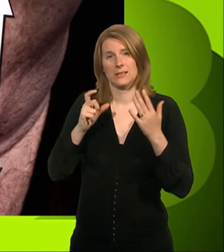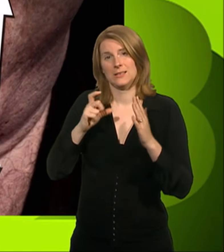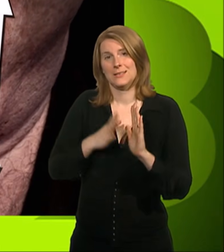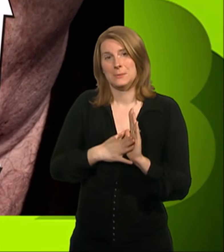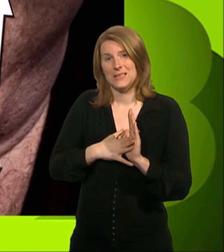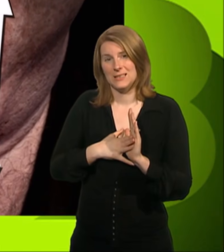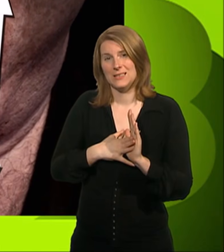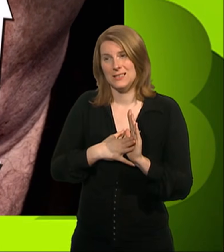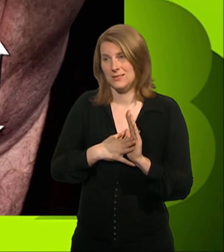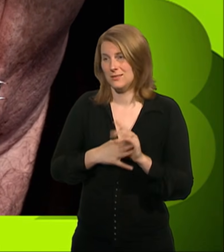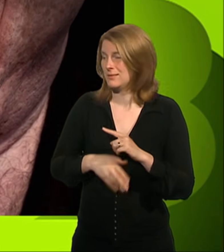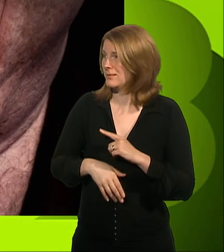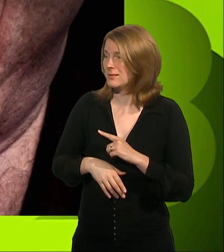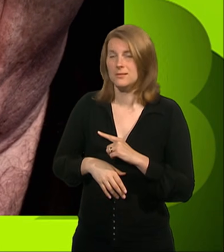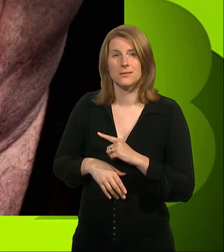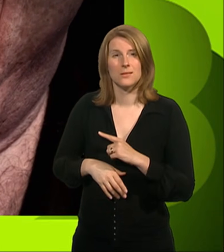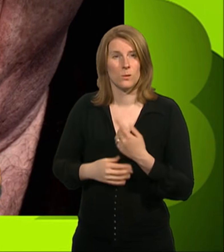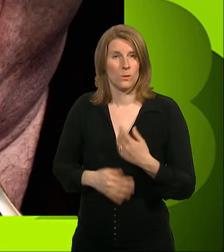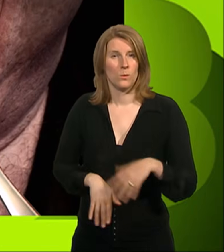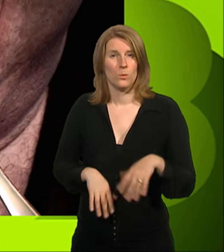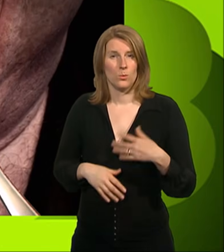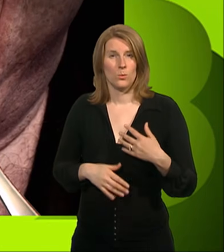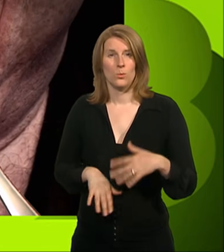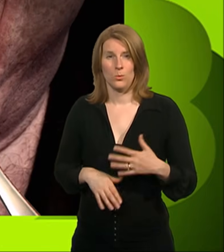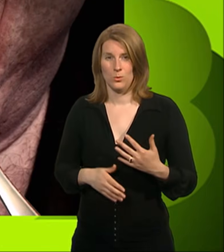to his lip. That's as long as a sausage.